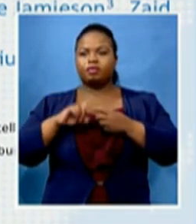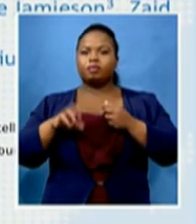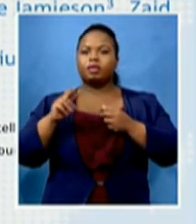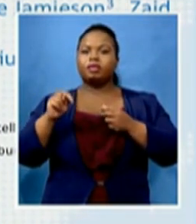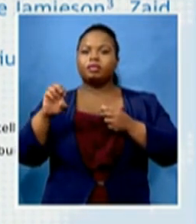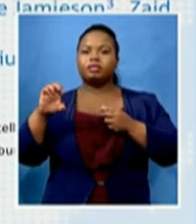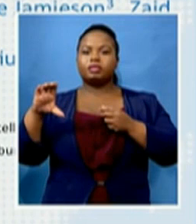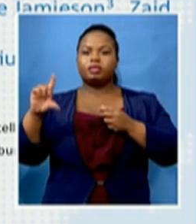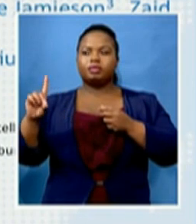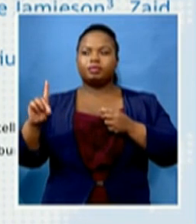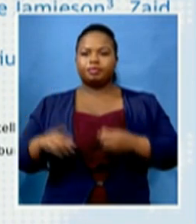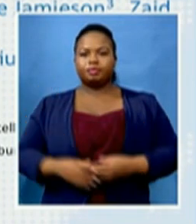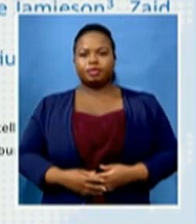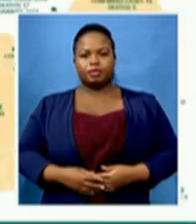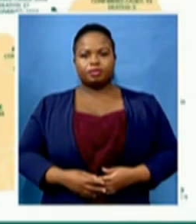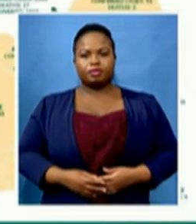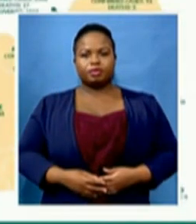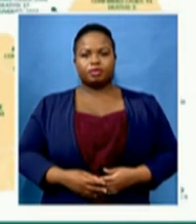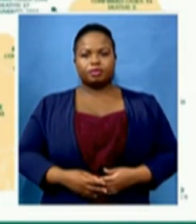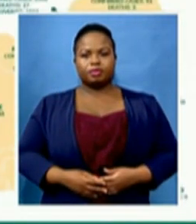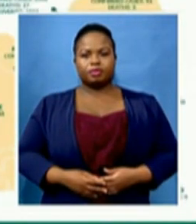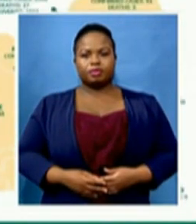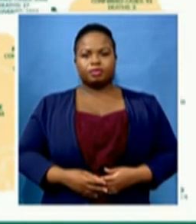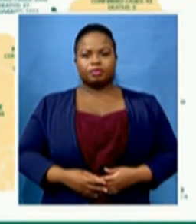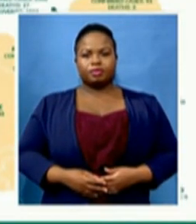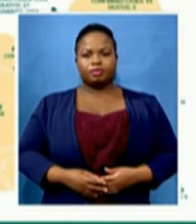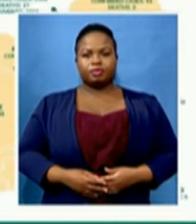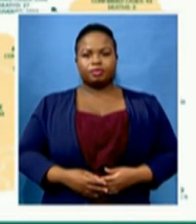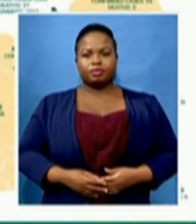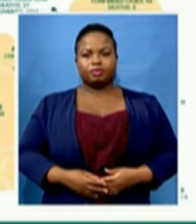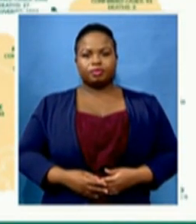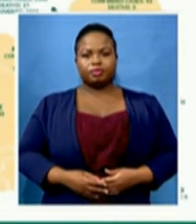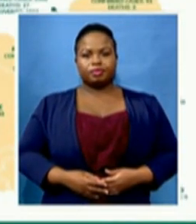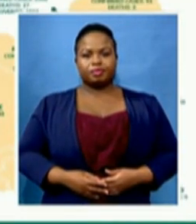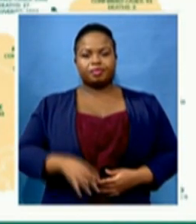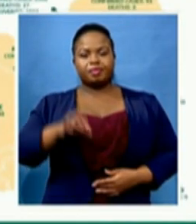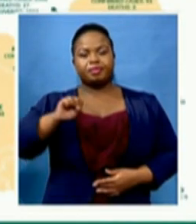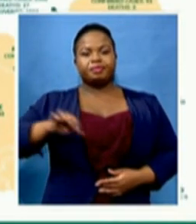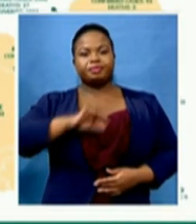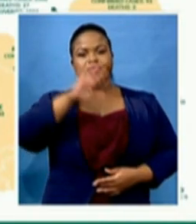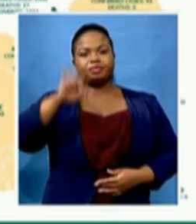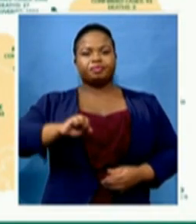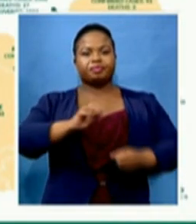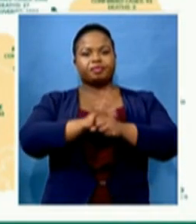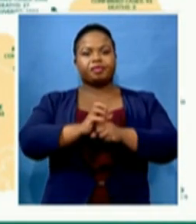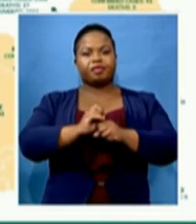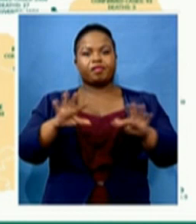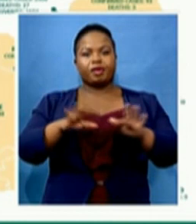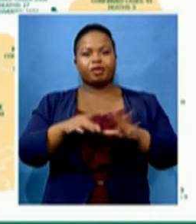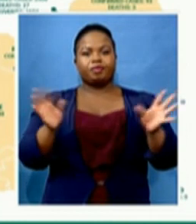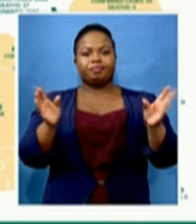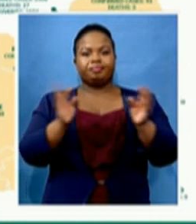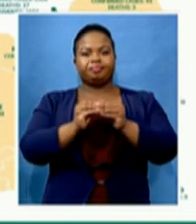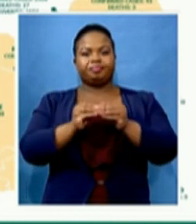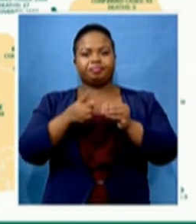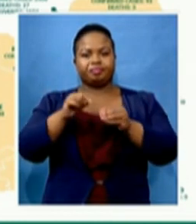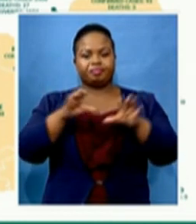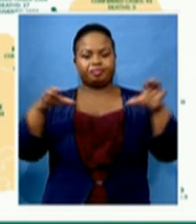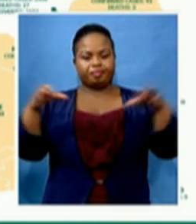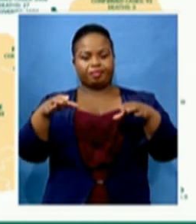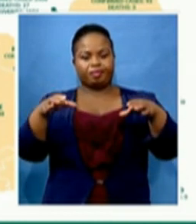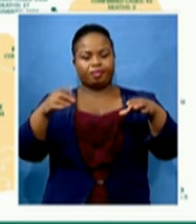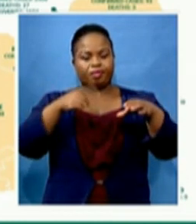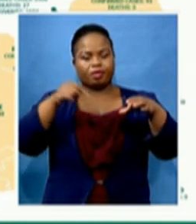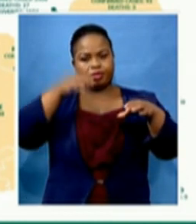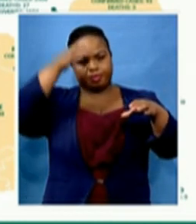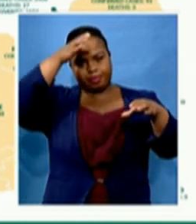So the South African COVID-19 Modeling Consortium is a group of academic, nonprofit, and government